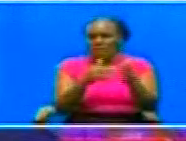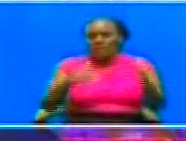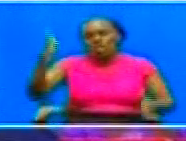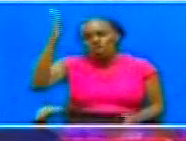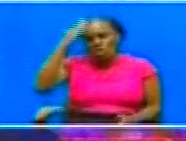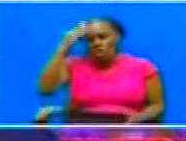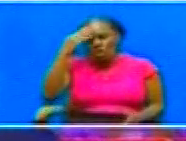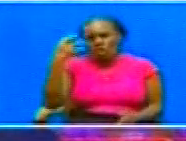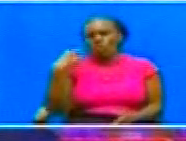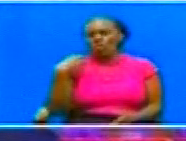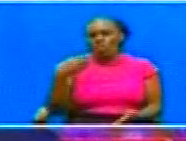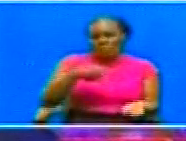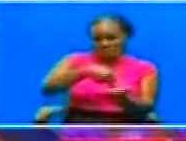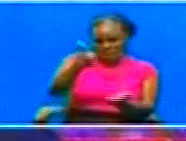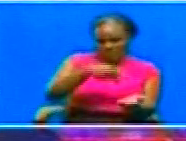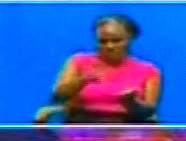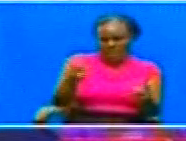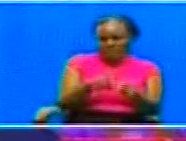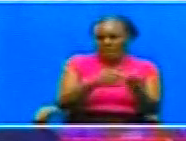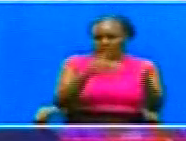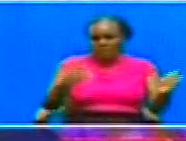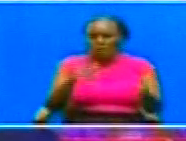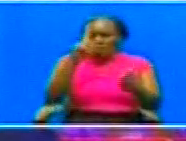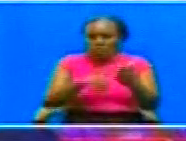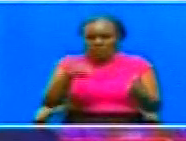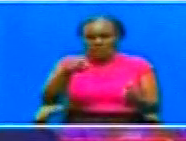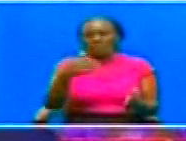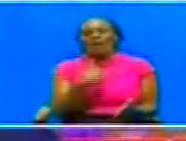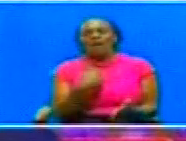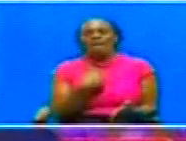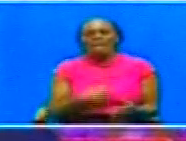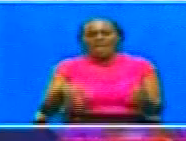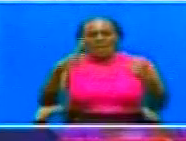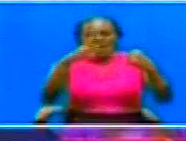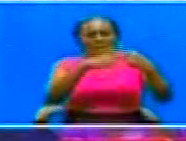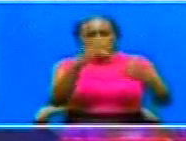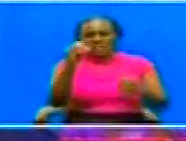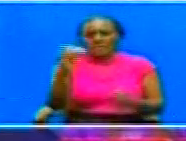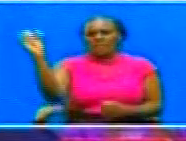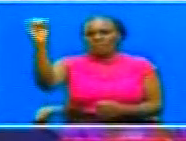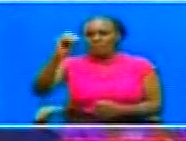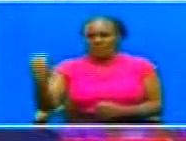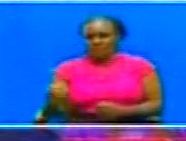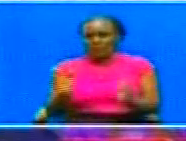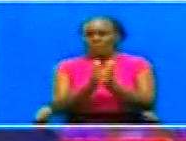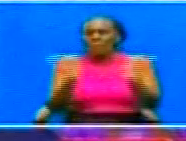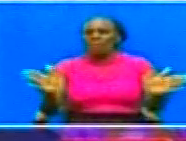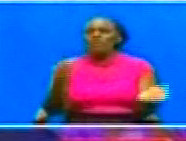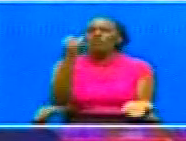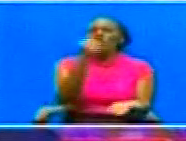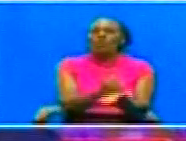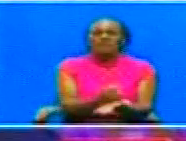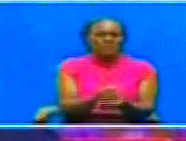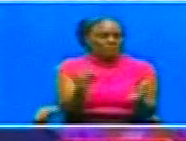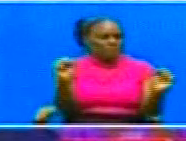known income, and as against what they are alleged to have taken. 90% of Kenyans in public office